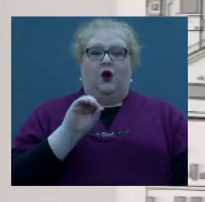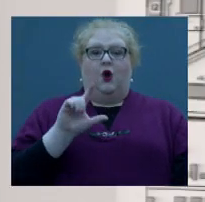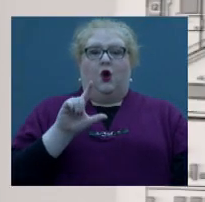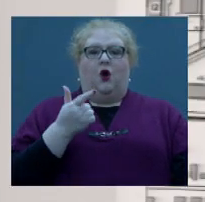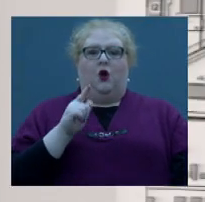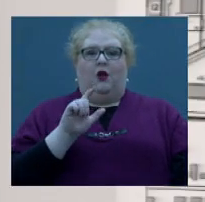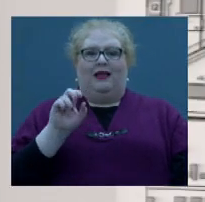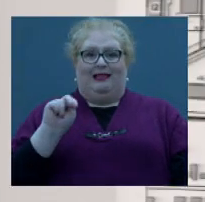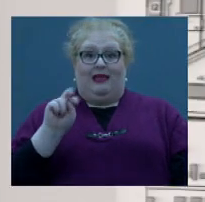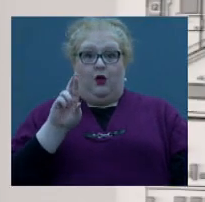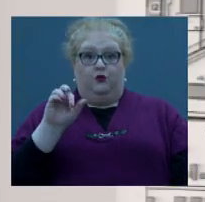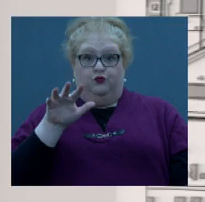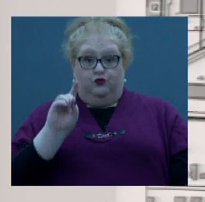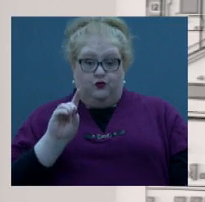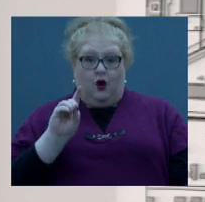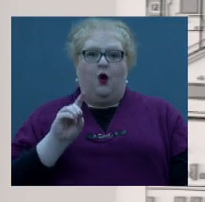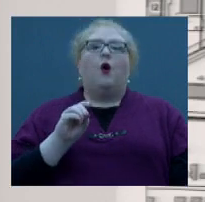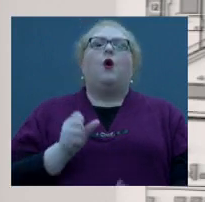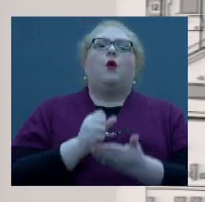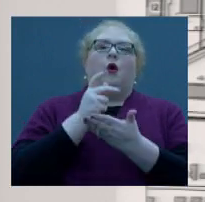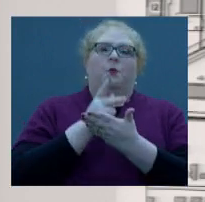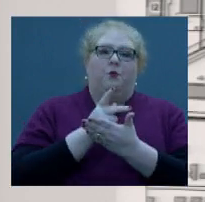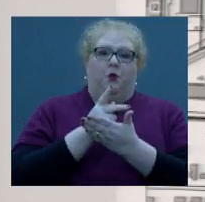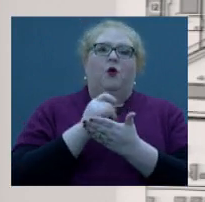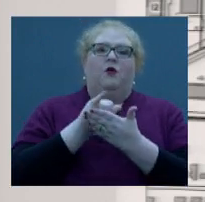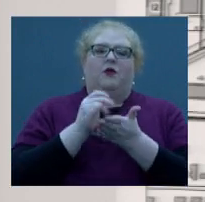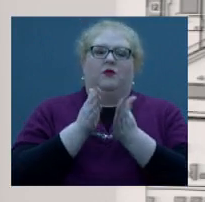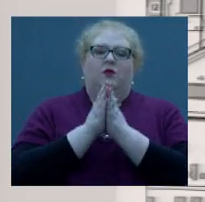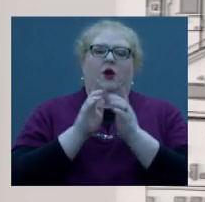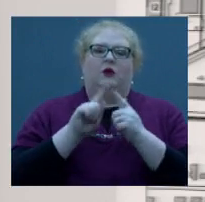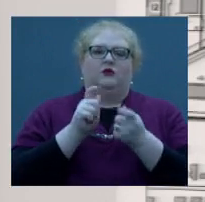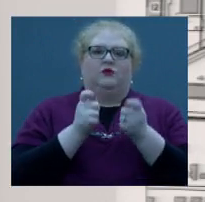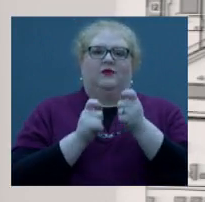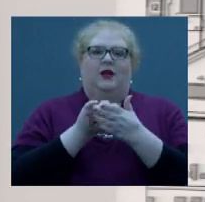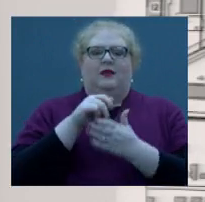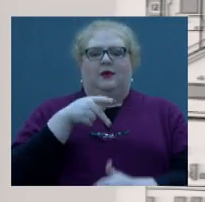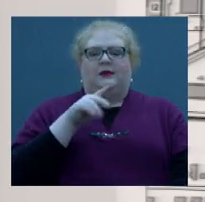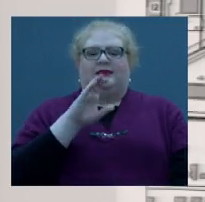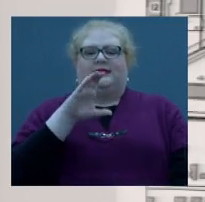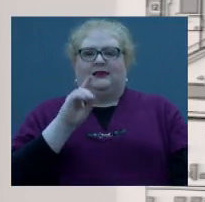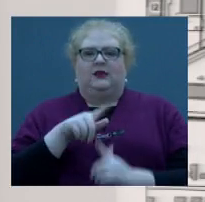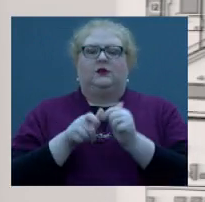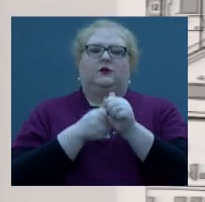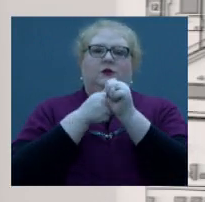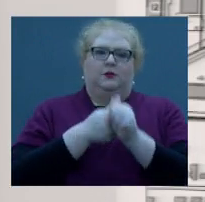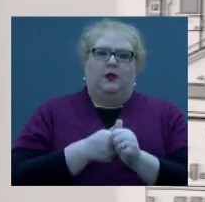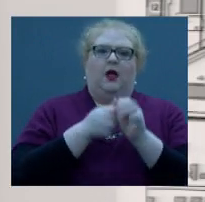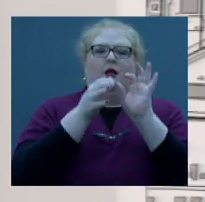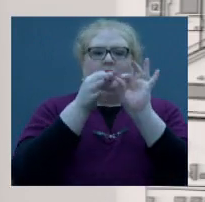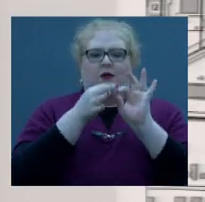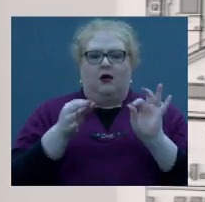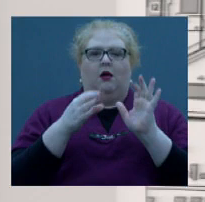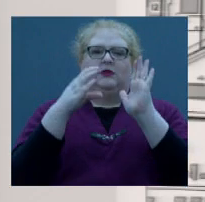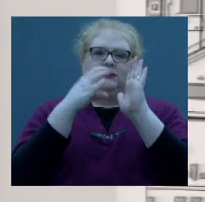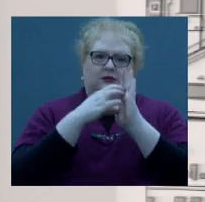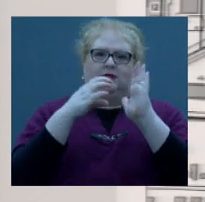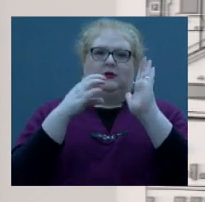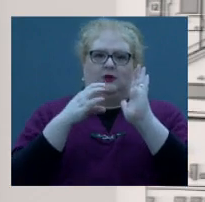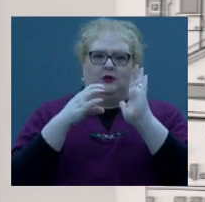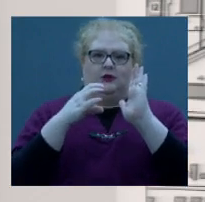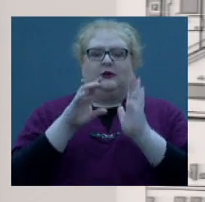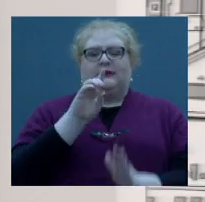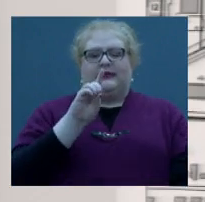Road. Staff recommends approval of the request to revise the PCD for the property subject to compliance with the comments and conditions outlined